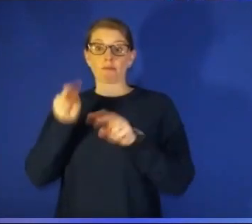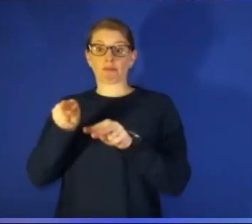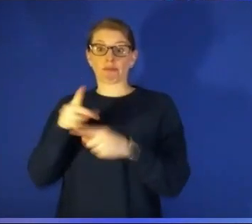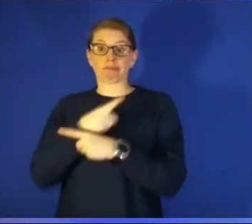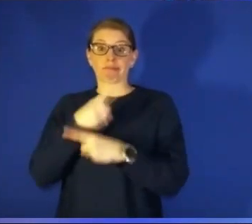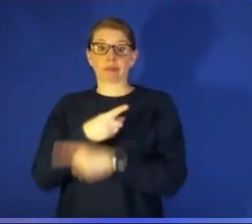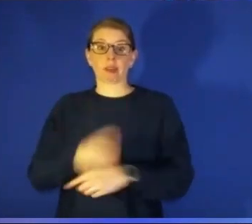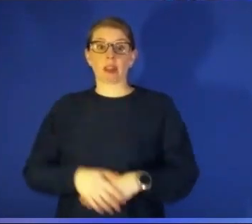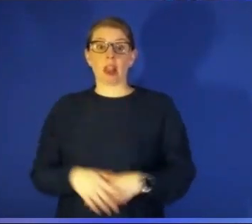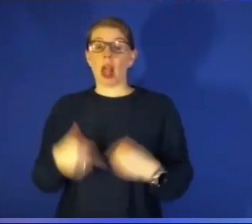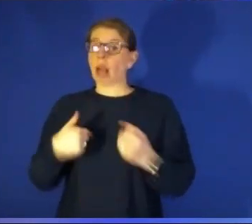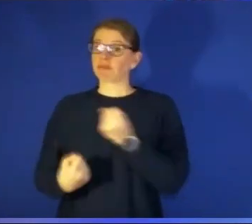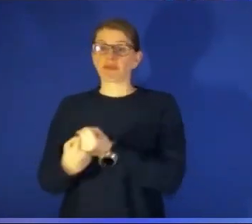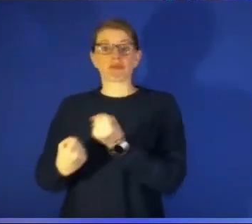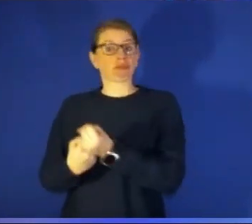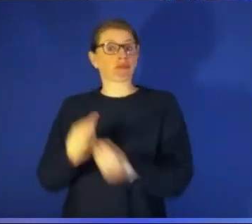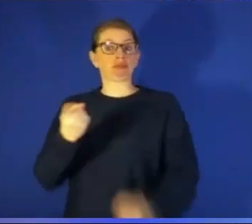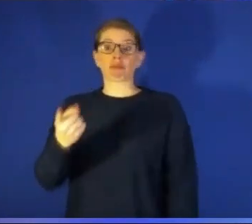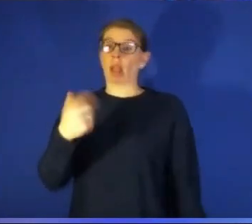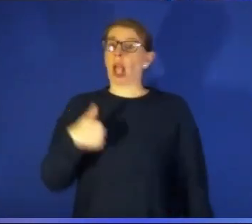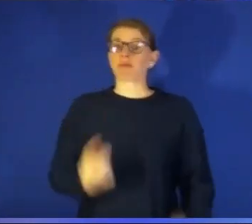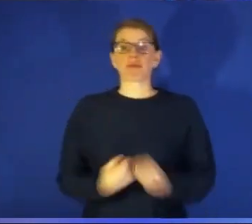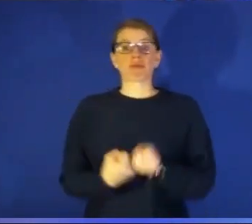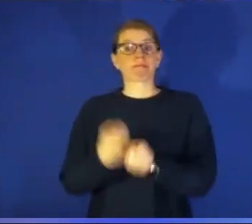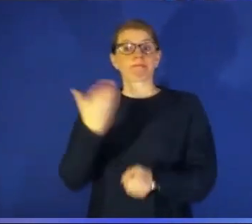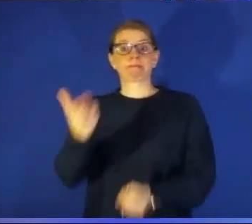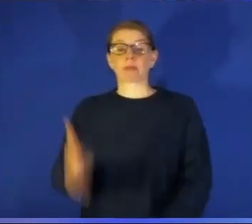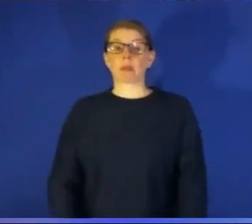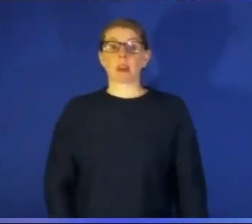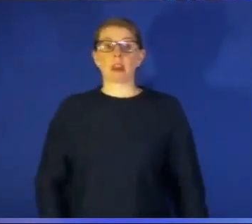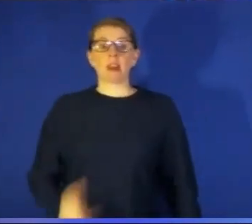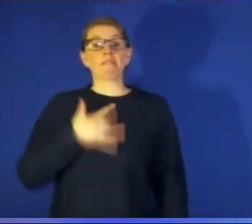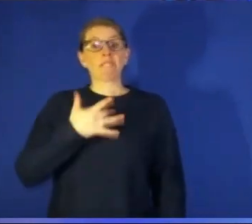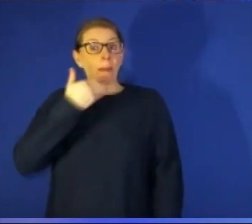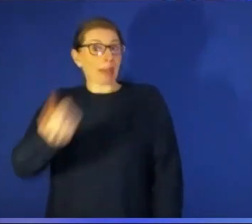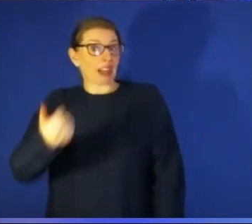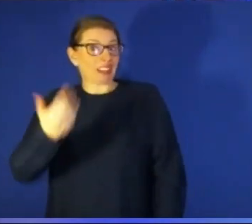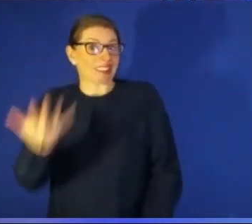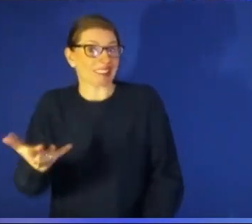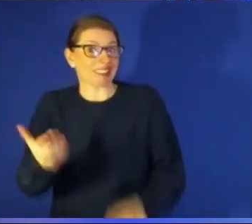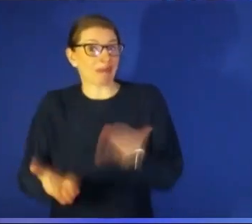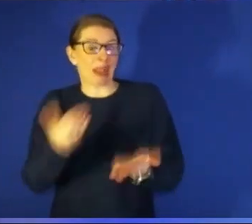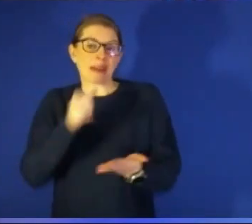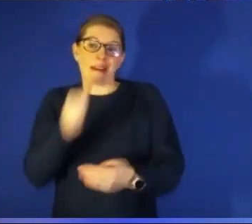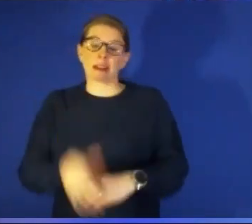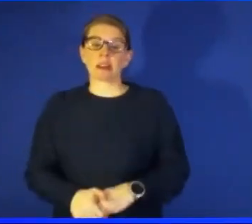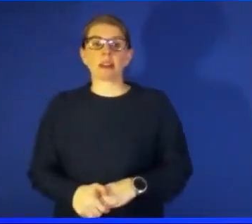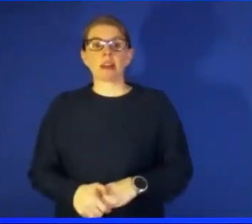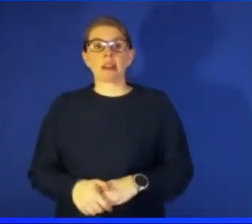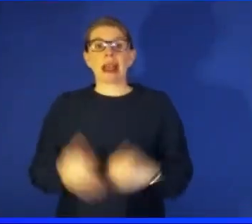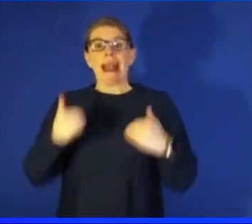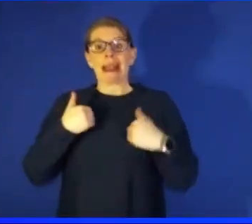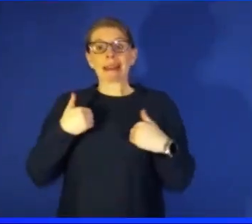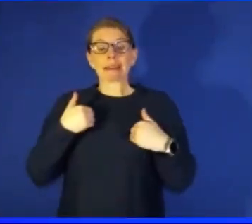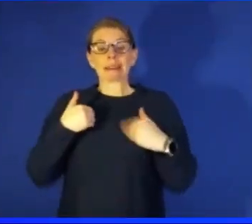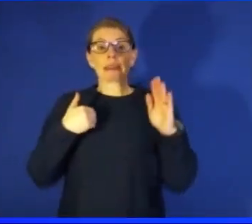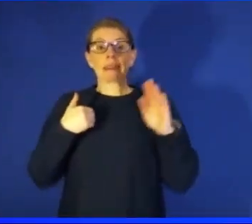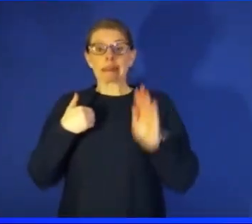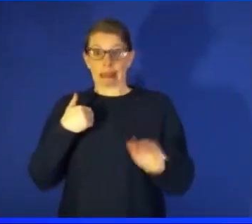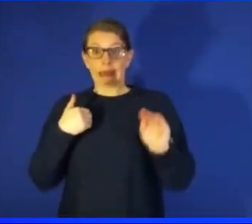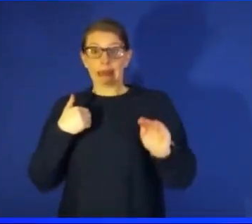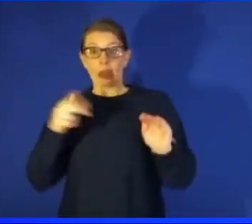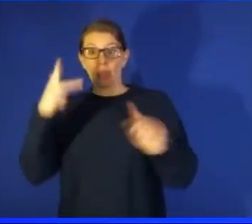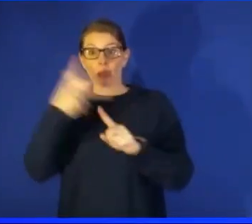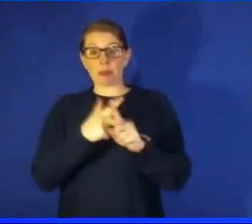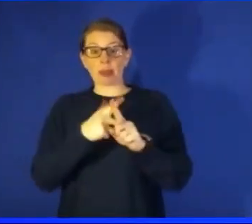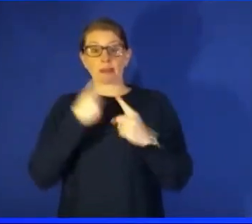your side. Okay. I really If am. it makes you feel any better, probably not though. I've had a kid who it took me 3 months to get him